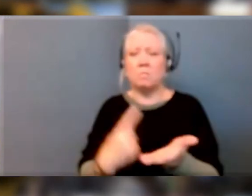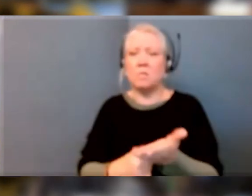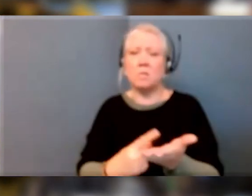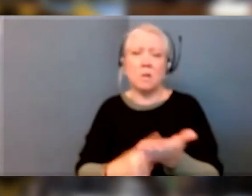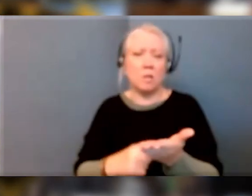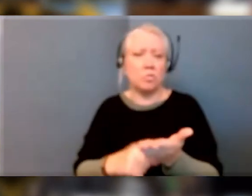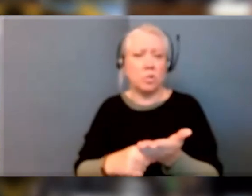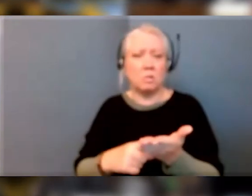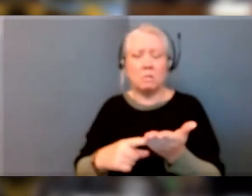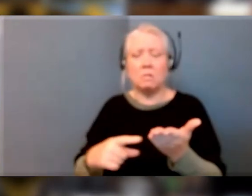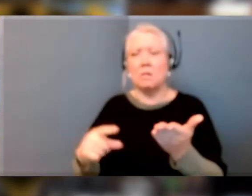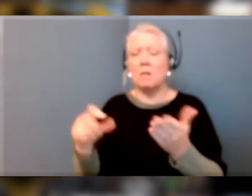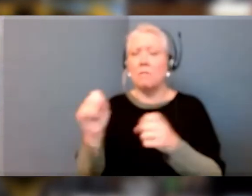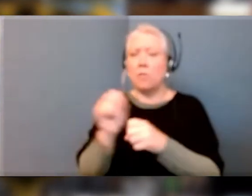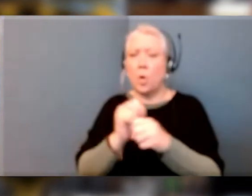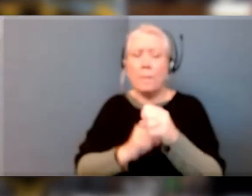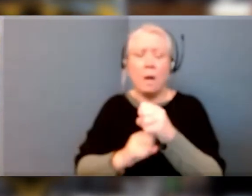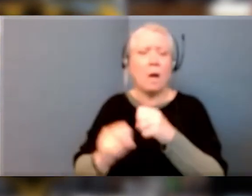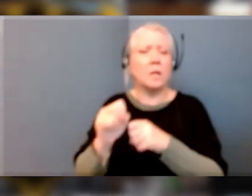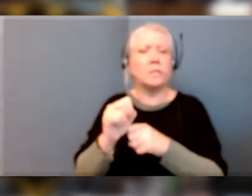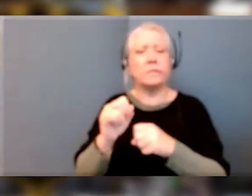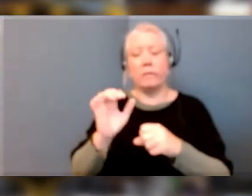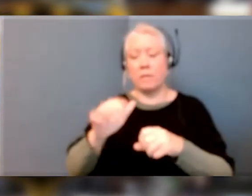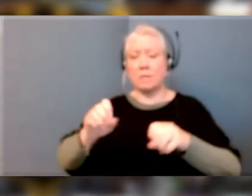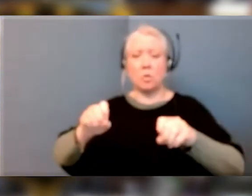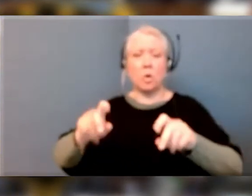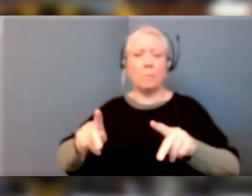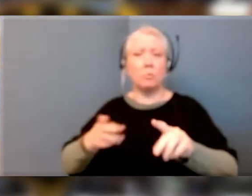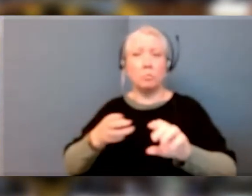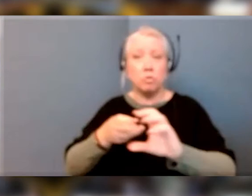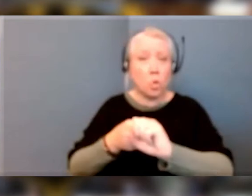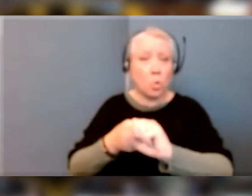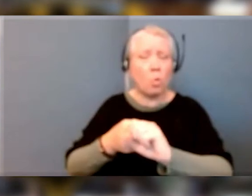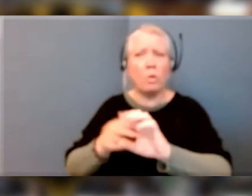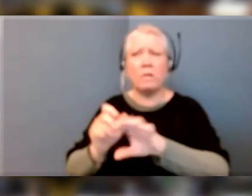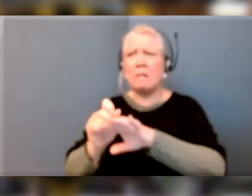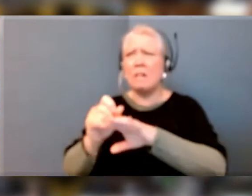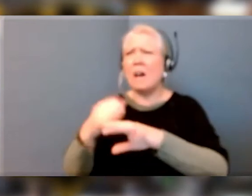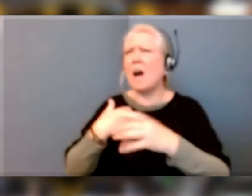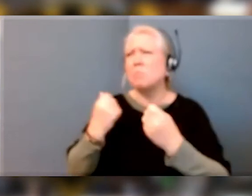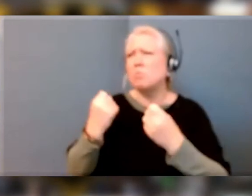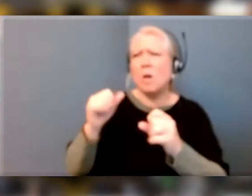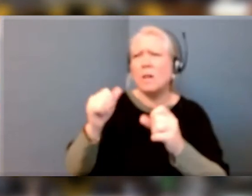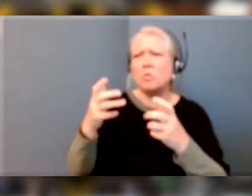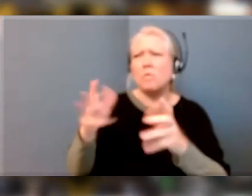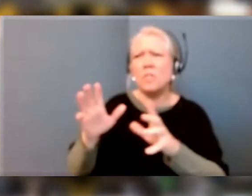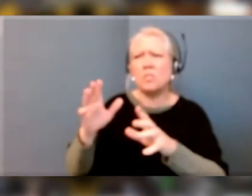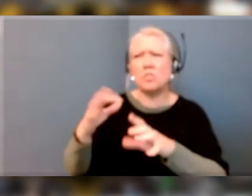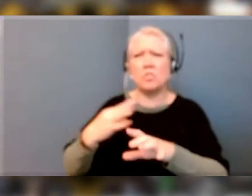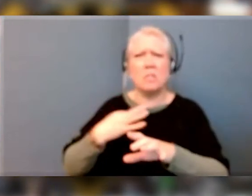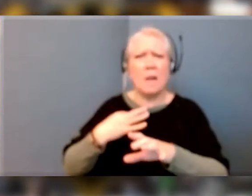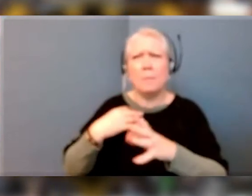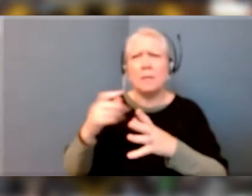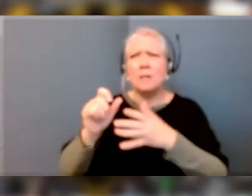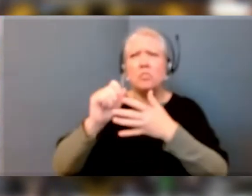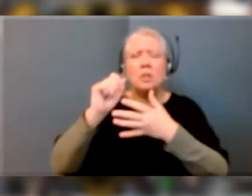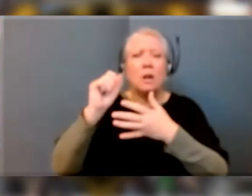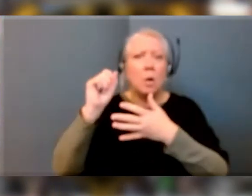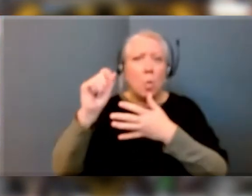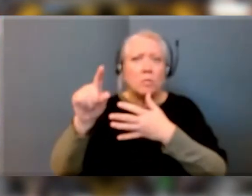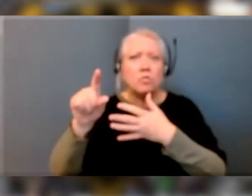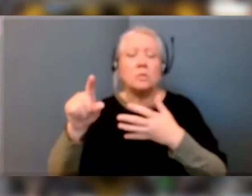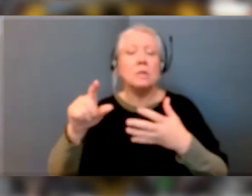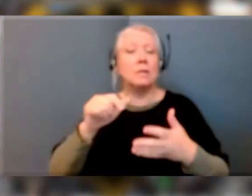to try to answer any questions you may have as you're trying to complete the application. We'll be online. It's not a